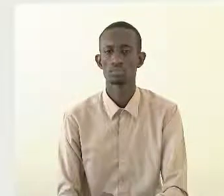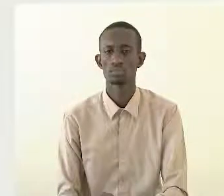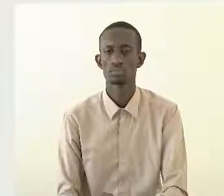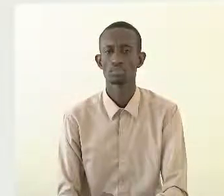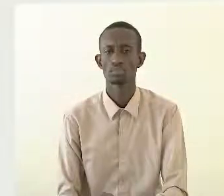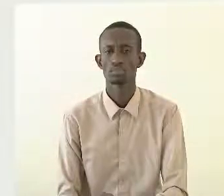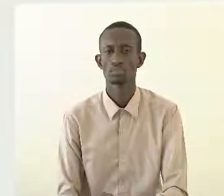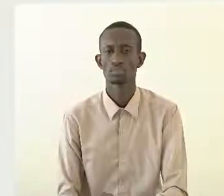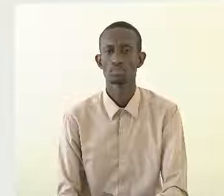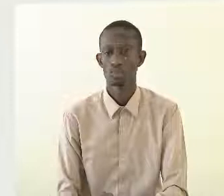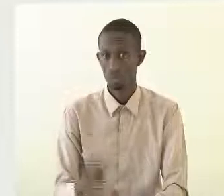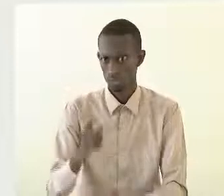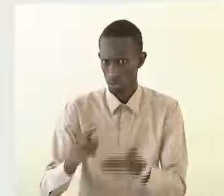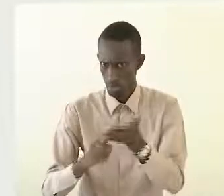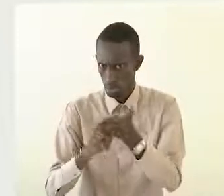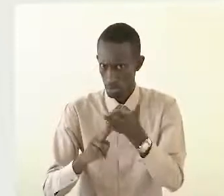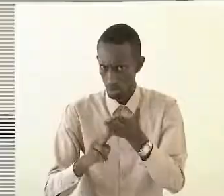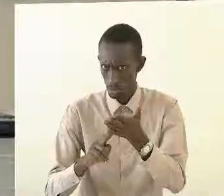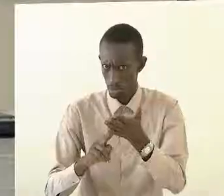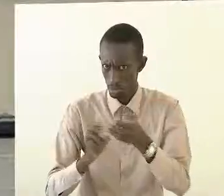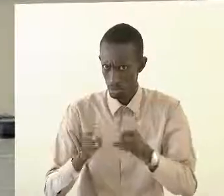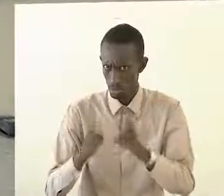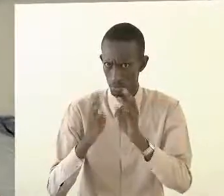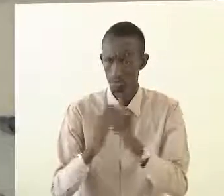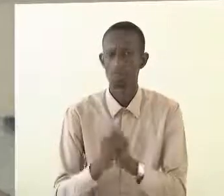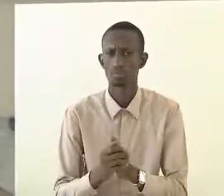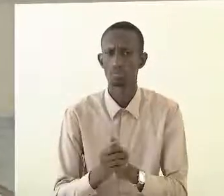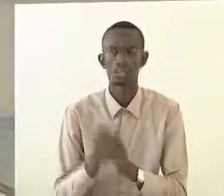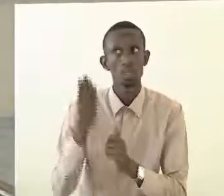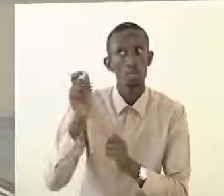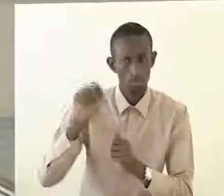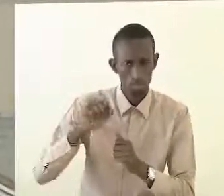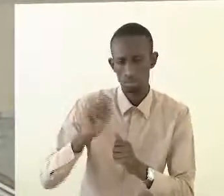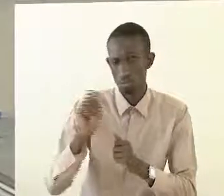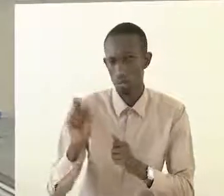So you're going to apply the method. This can be written like